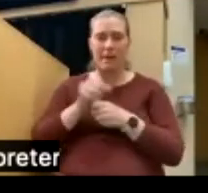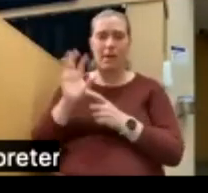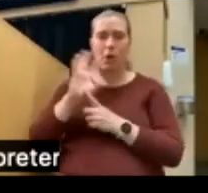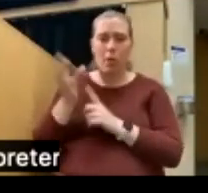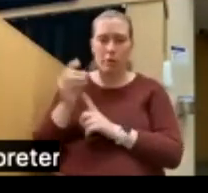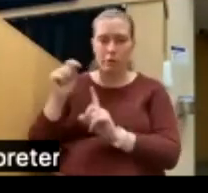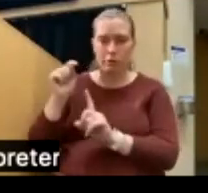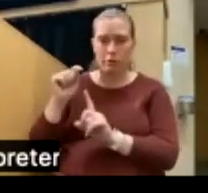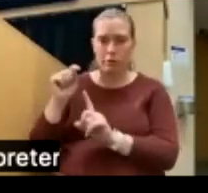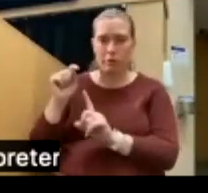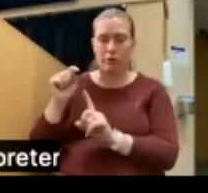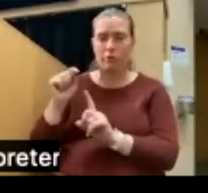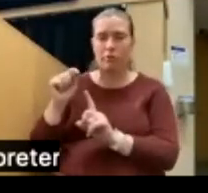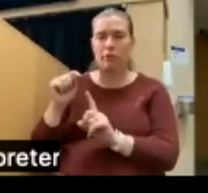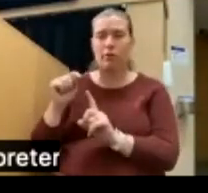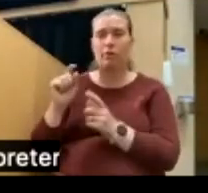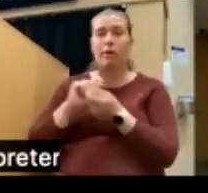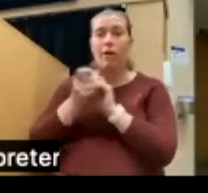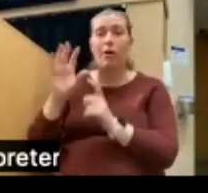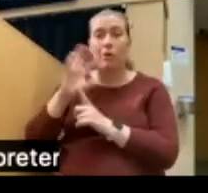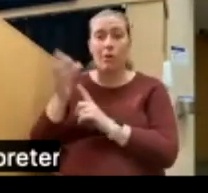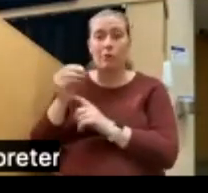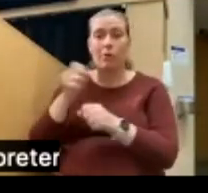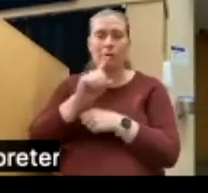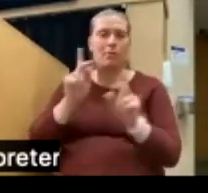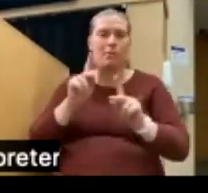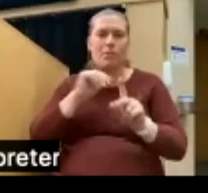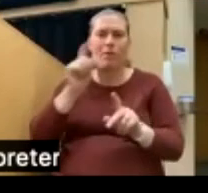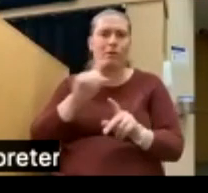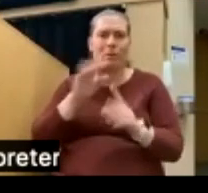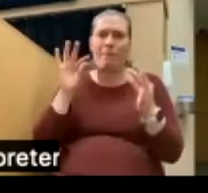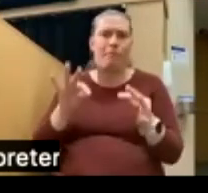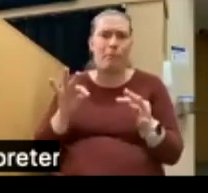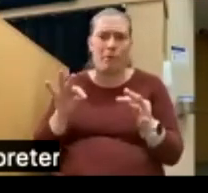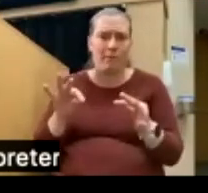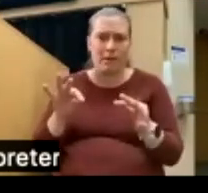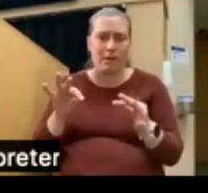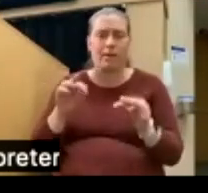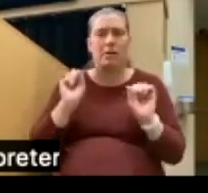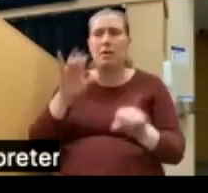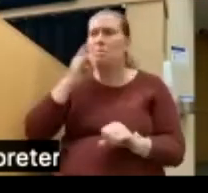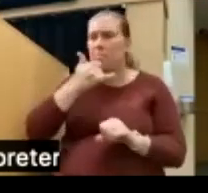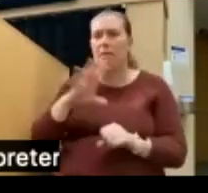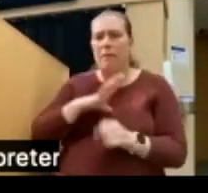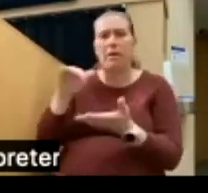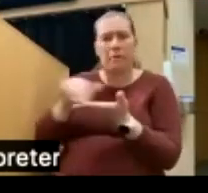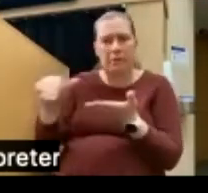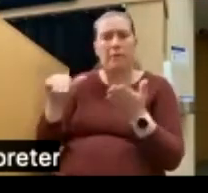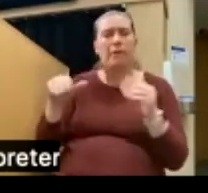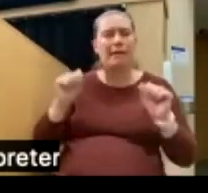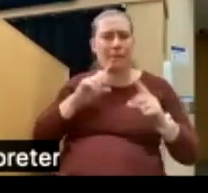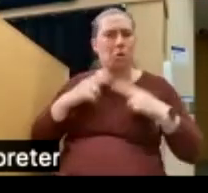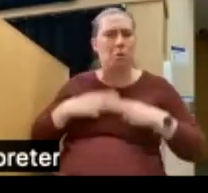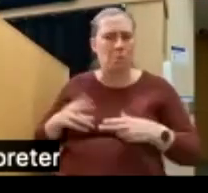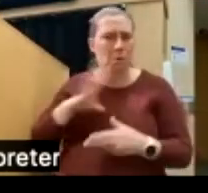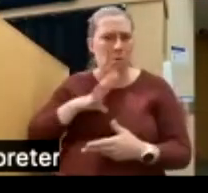people don't necessarily have to be perfect, and that mistakes can be made and people can be human, and that you can